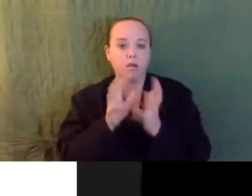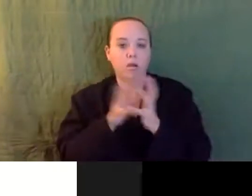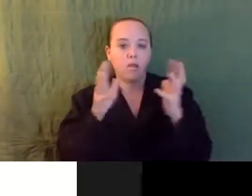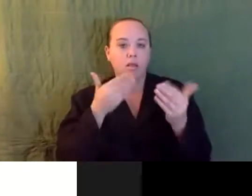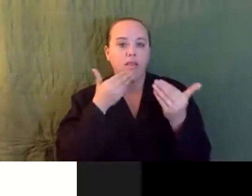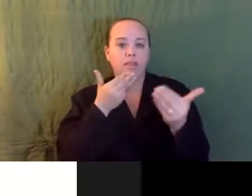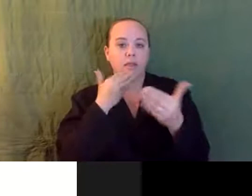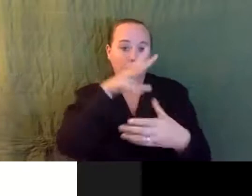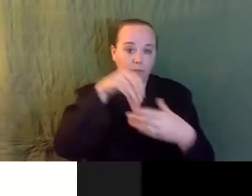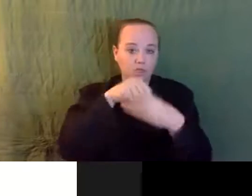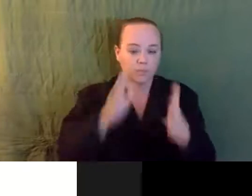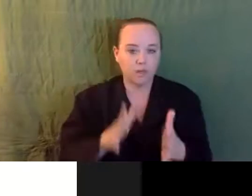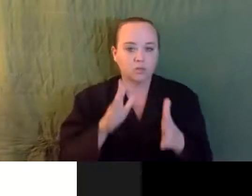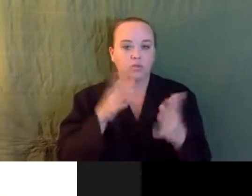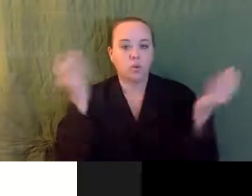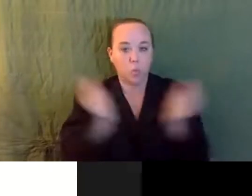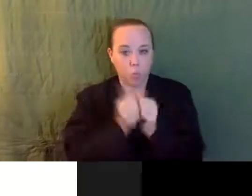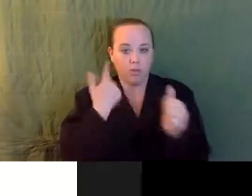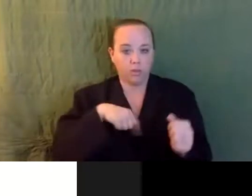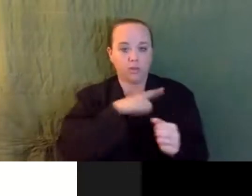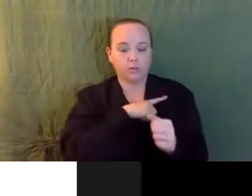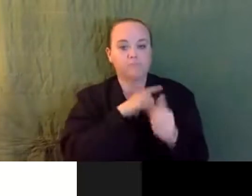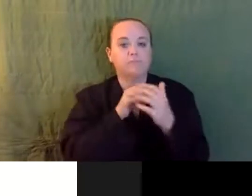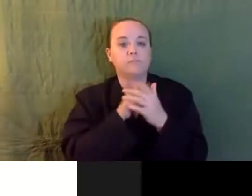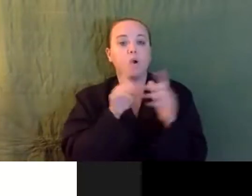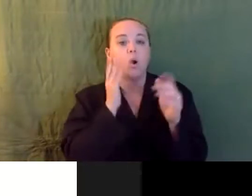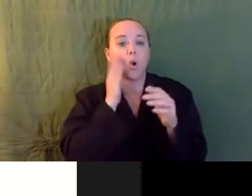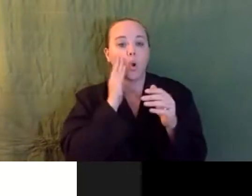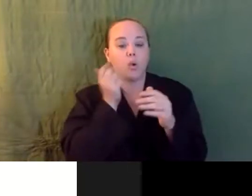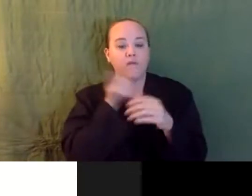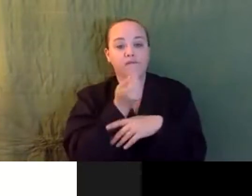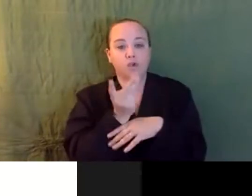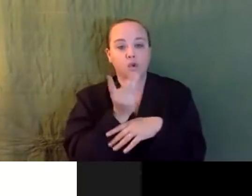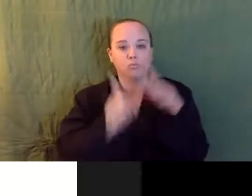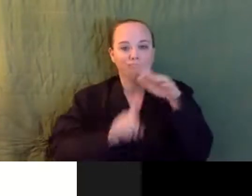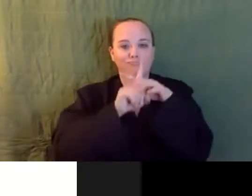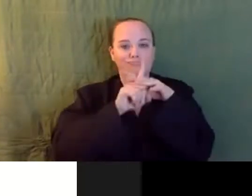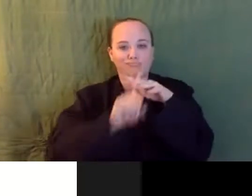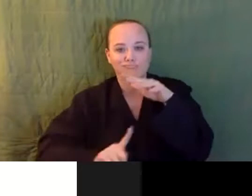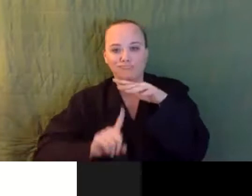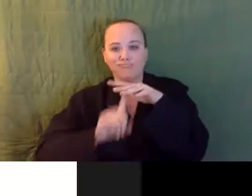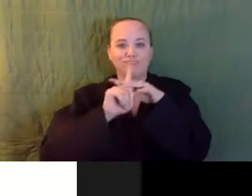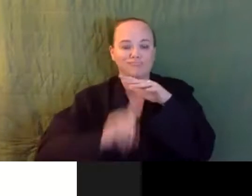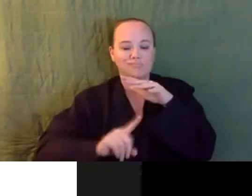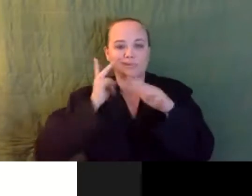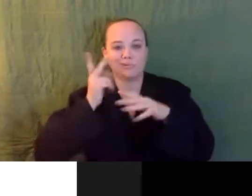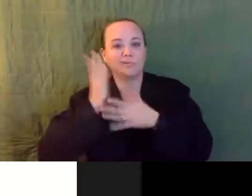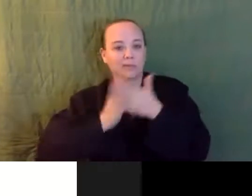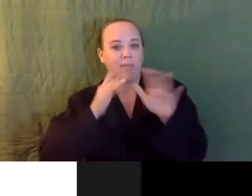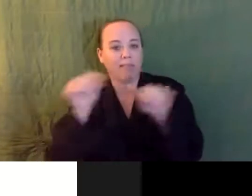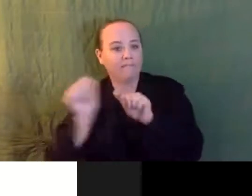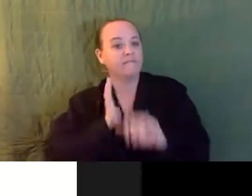our participants who are with us. I know that we had a few that were with us and saw in the chat that some had to leave.